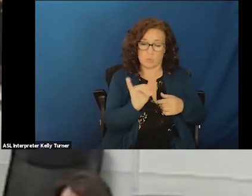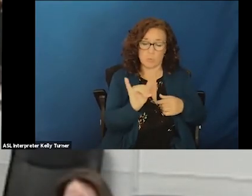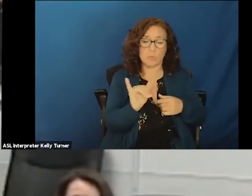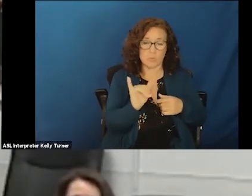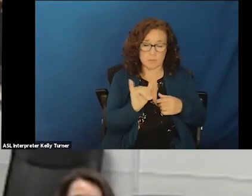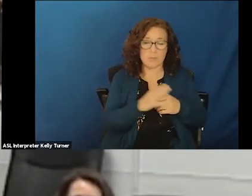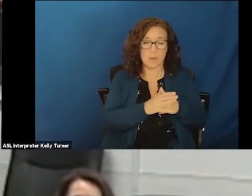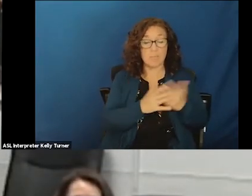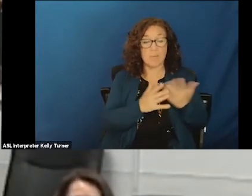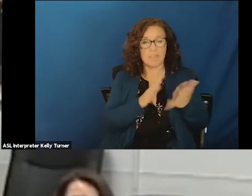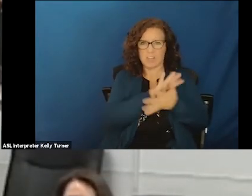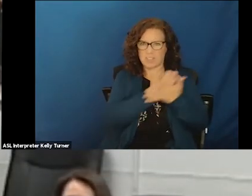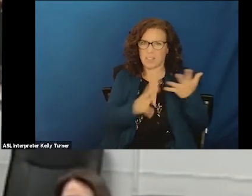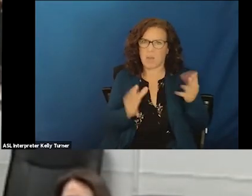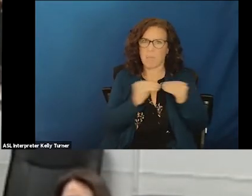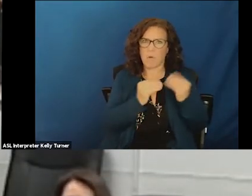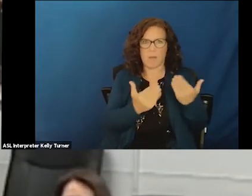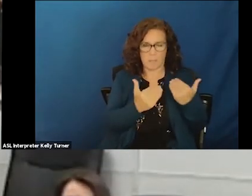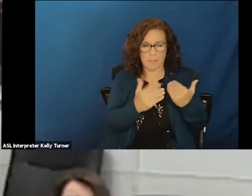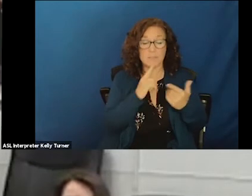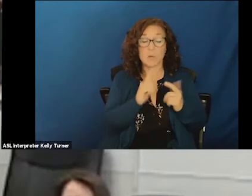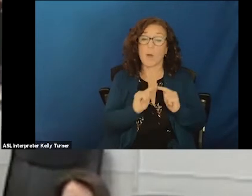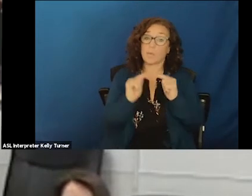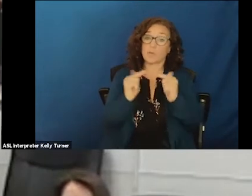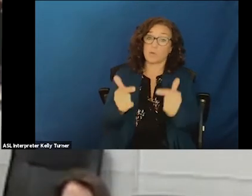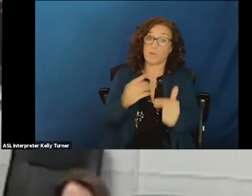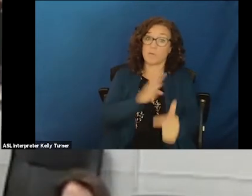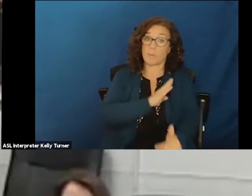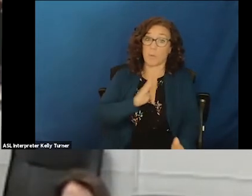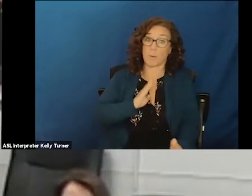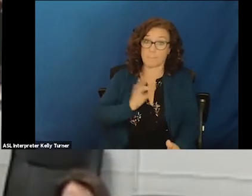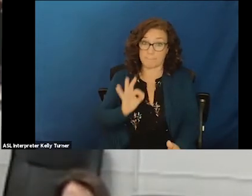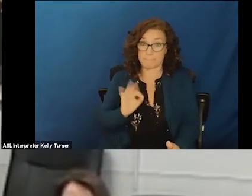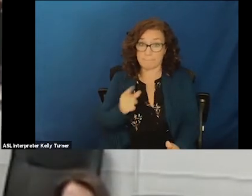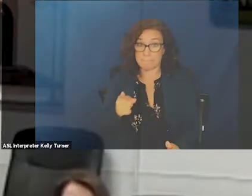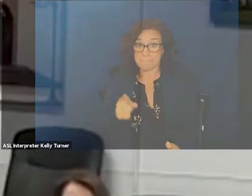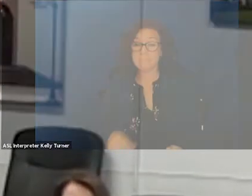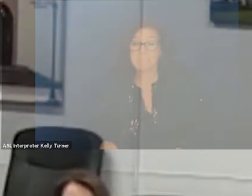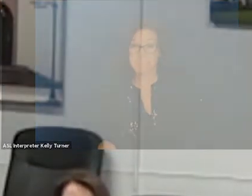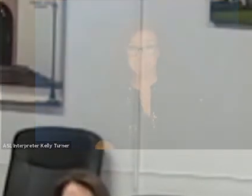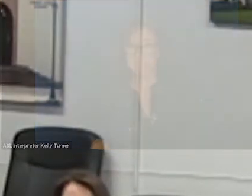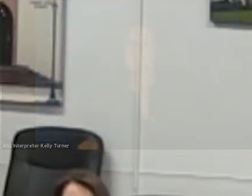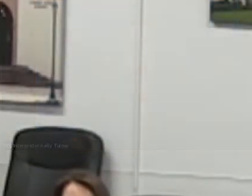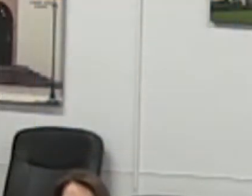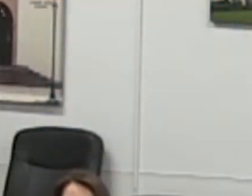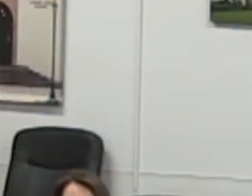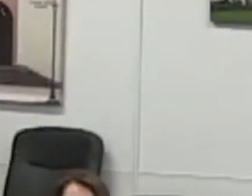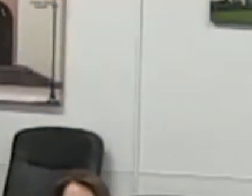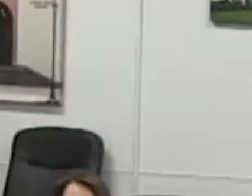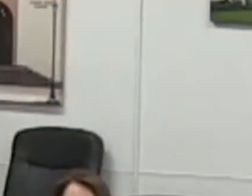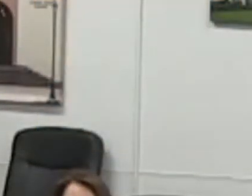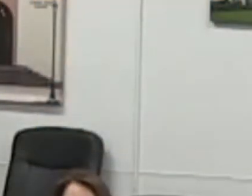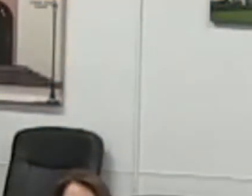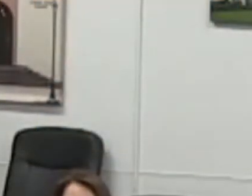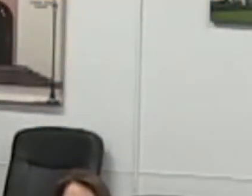Thank you. We do not have any public comment on number 11 either. So board members, any questions, comments?